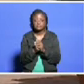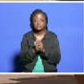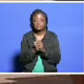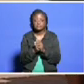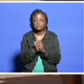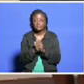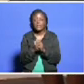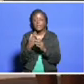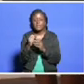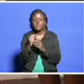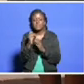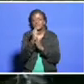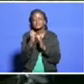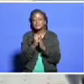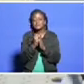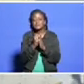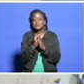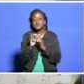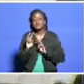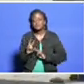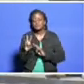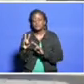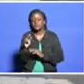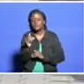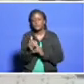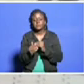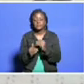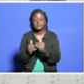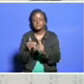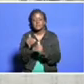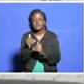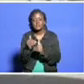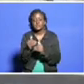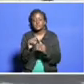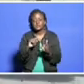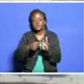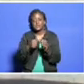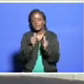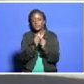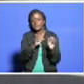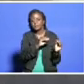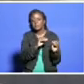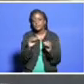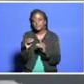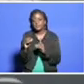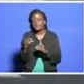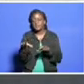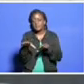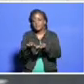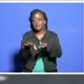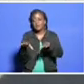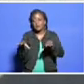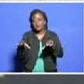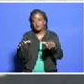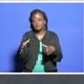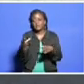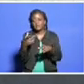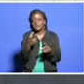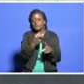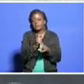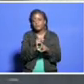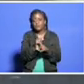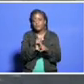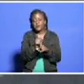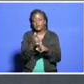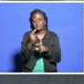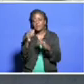The state funeral procession began with the bearers' party removing Hanna's coffin, draped in the national flag, from the foyer of the House of Assembly onto